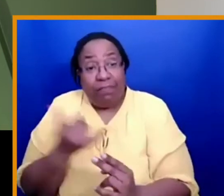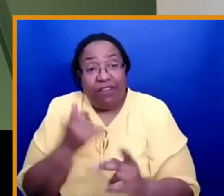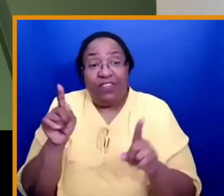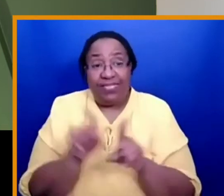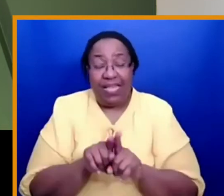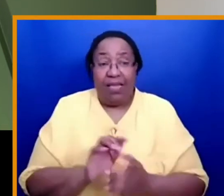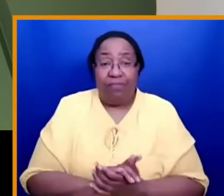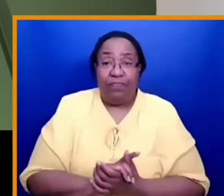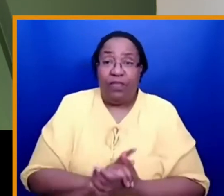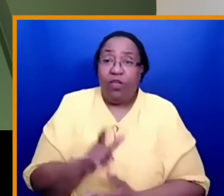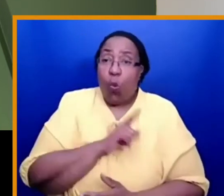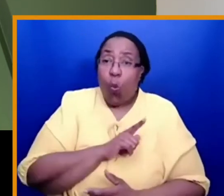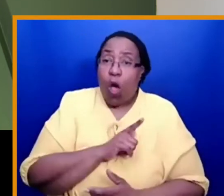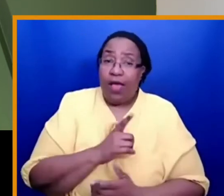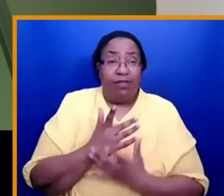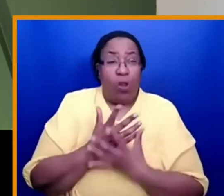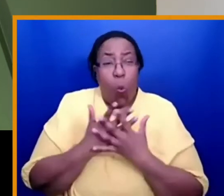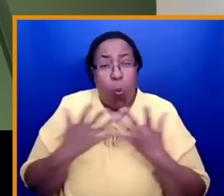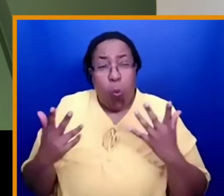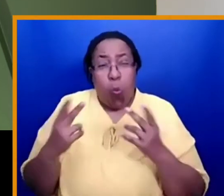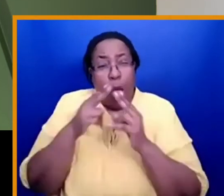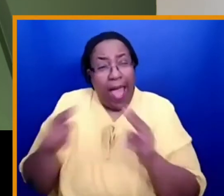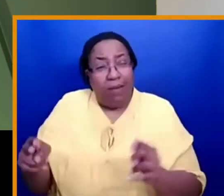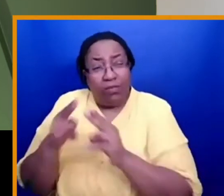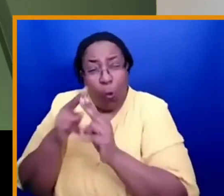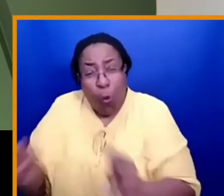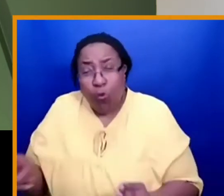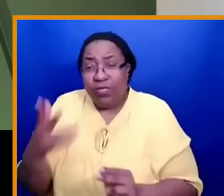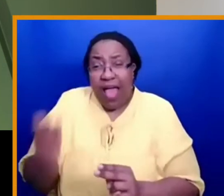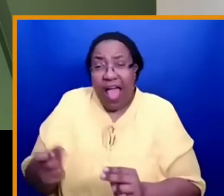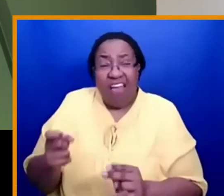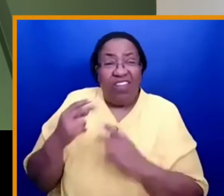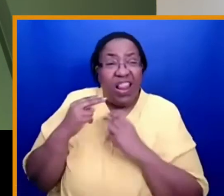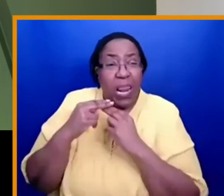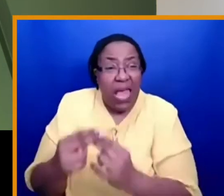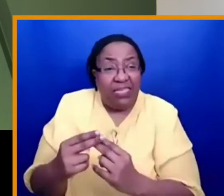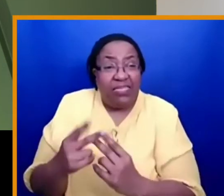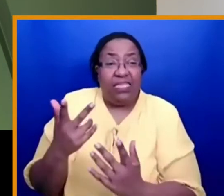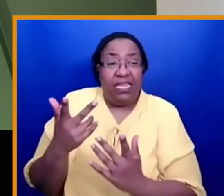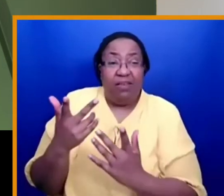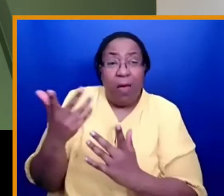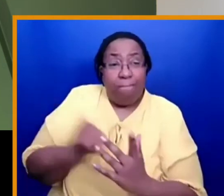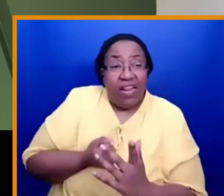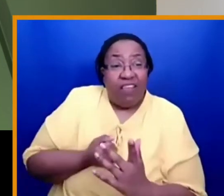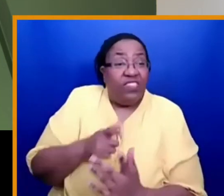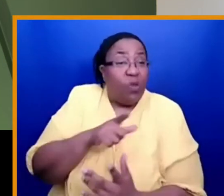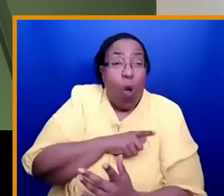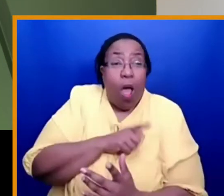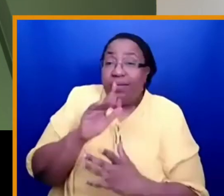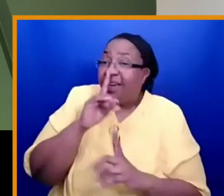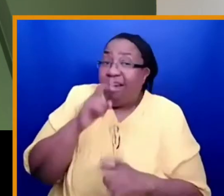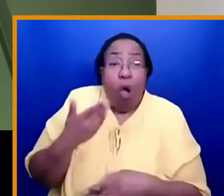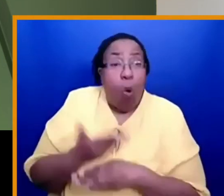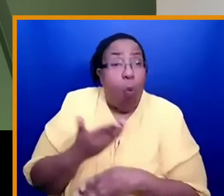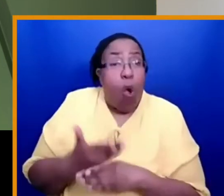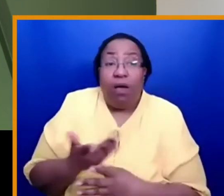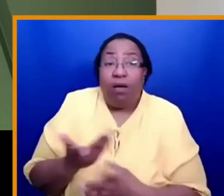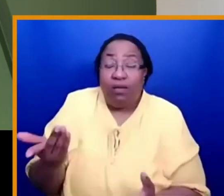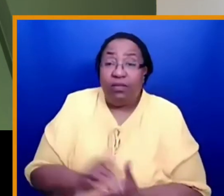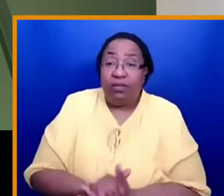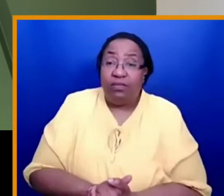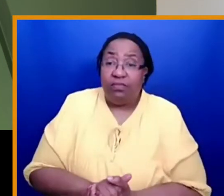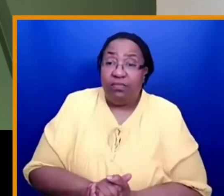benefits. Most of them receive employment and support allowance because they're not well enough to work. I welcome in clause 5,